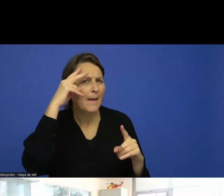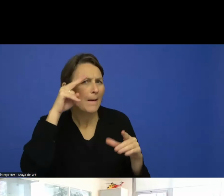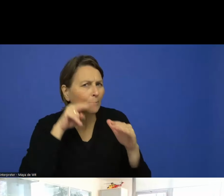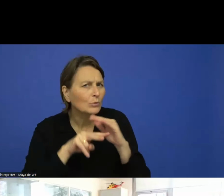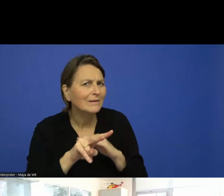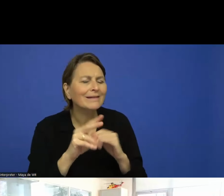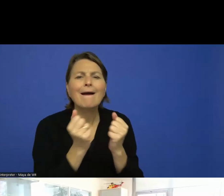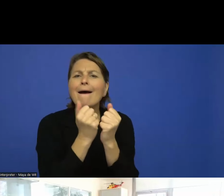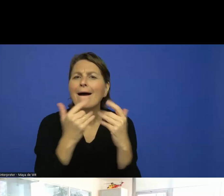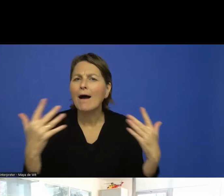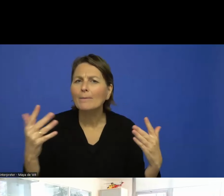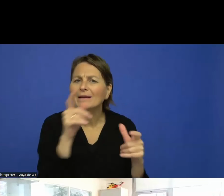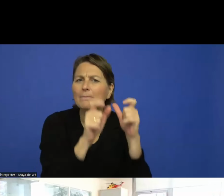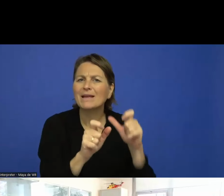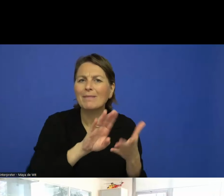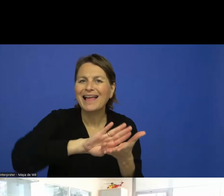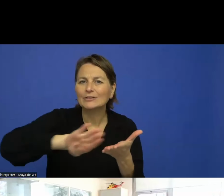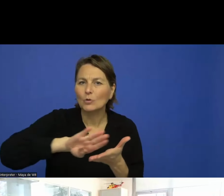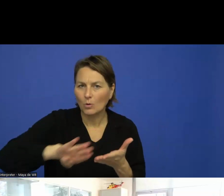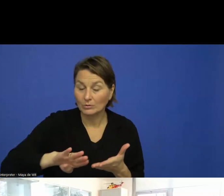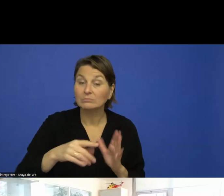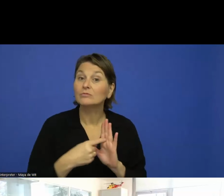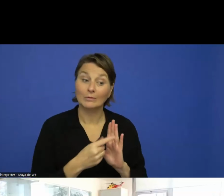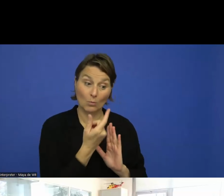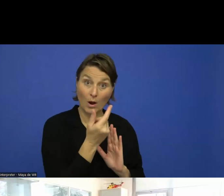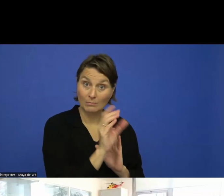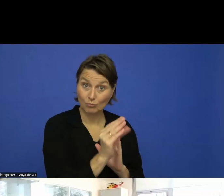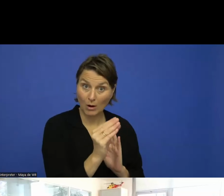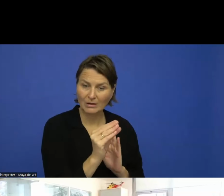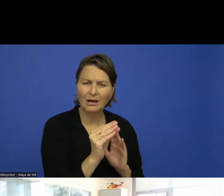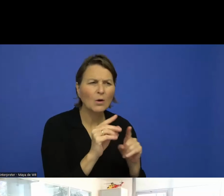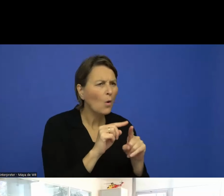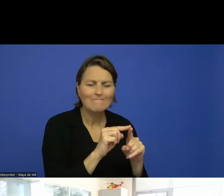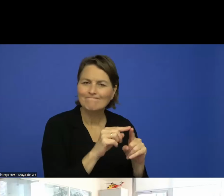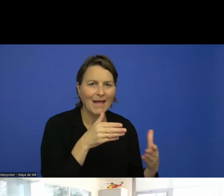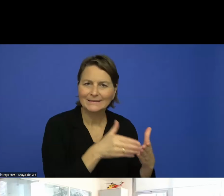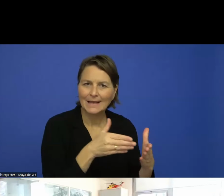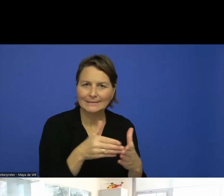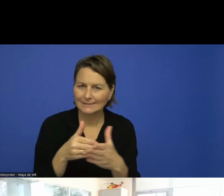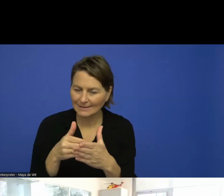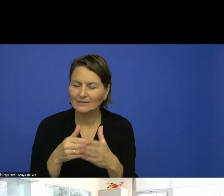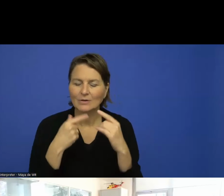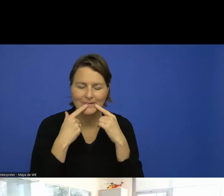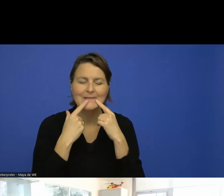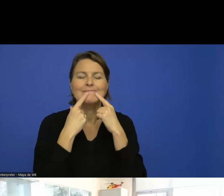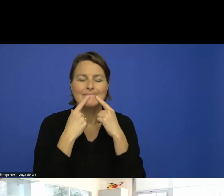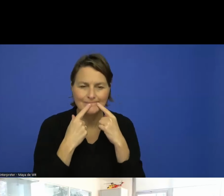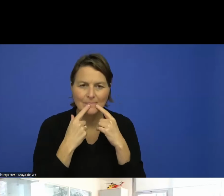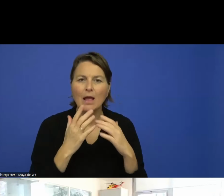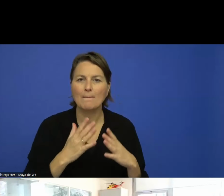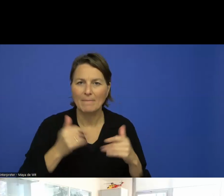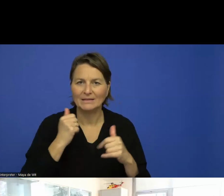from using a product or service, really more just as a challenge to help them do better. And then back to